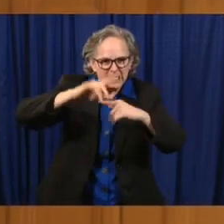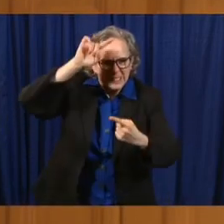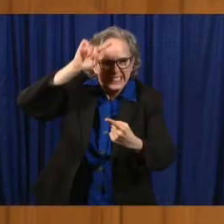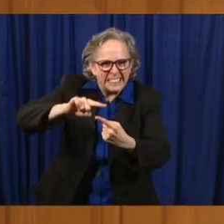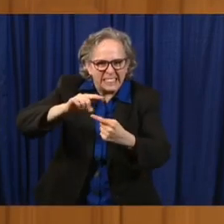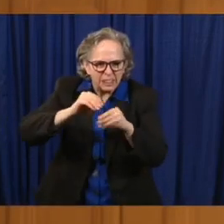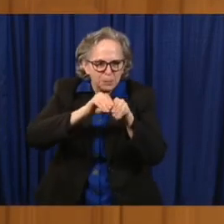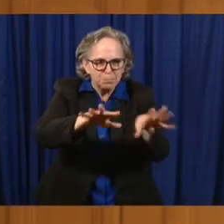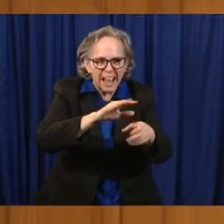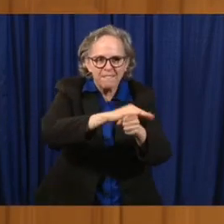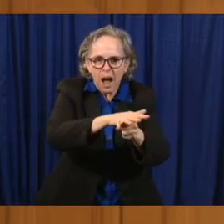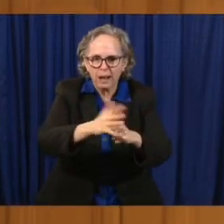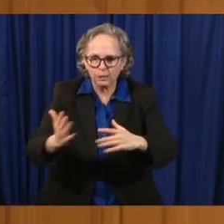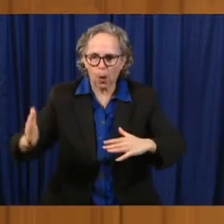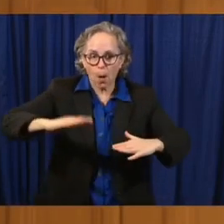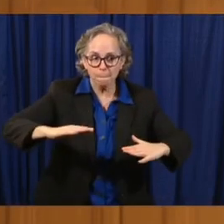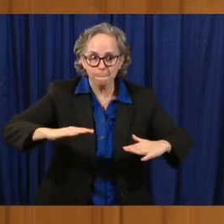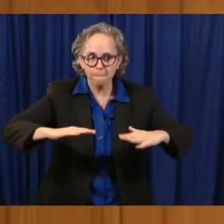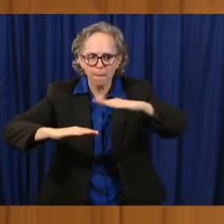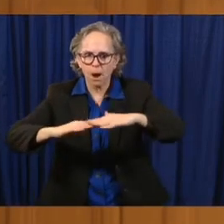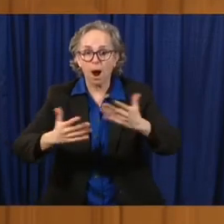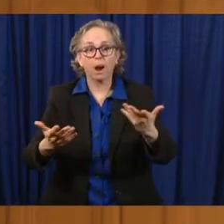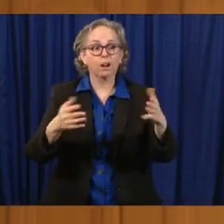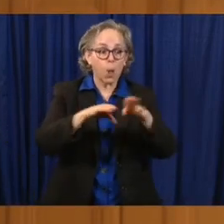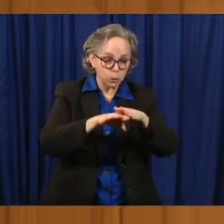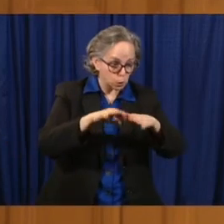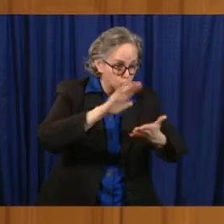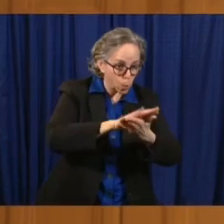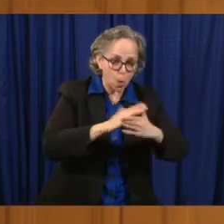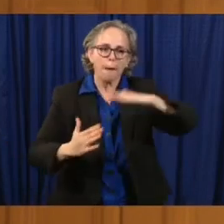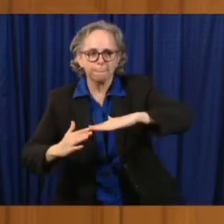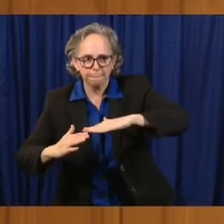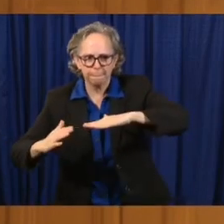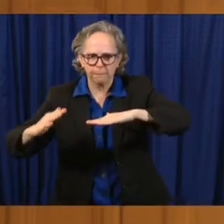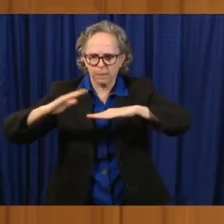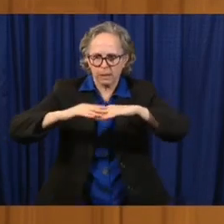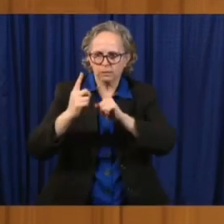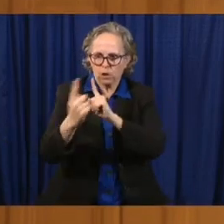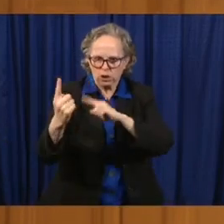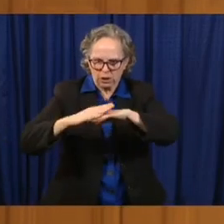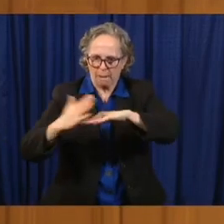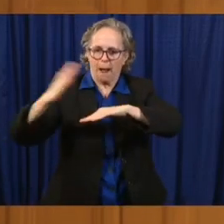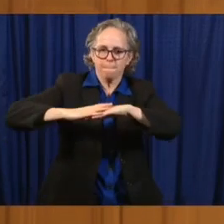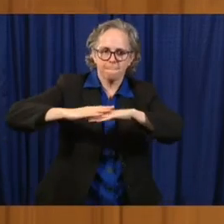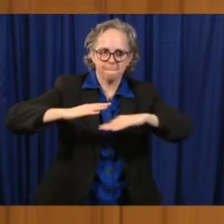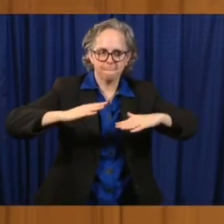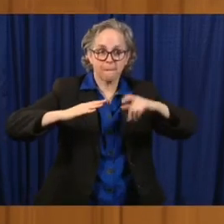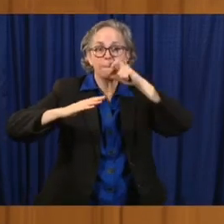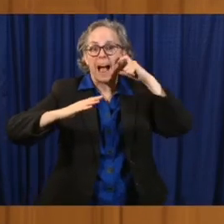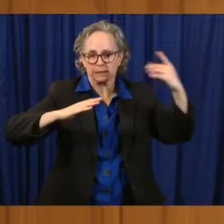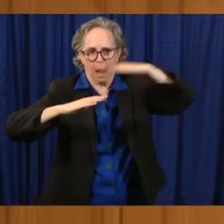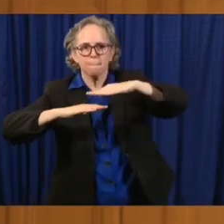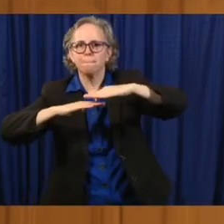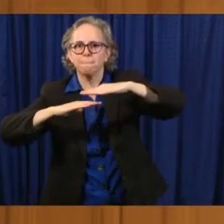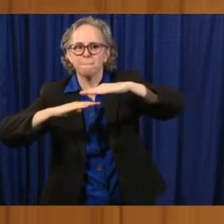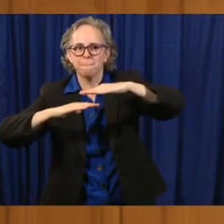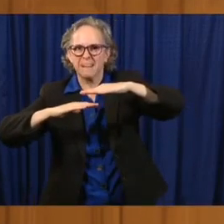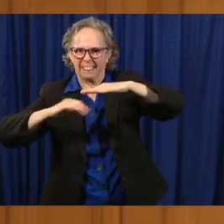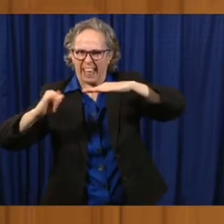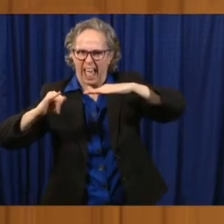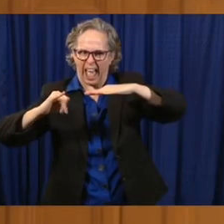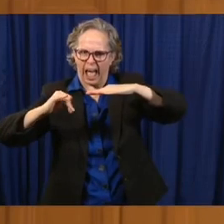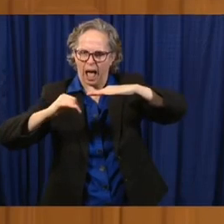very, very hard policy decision. We are going to be looking at a year of using these in new ways.